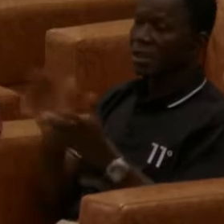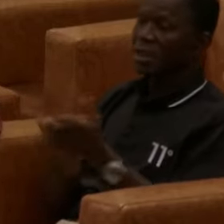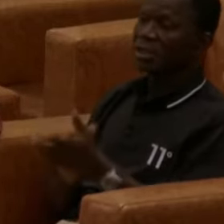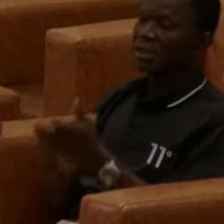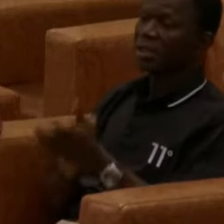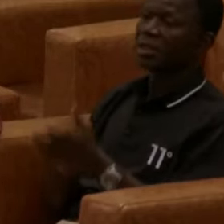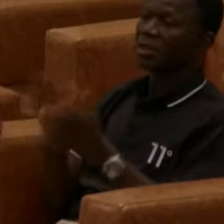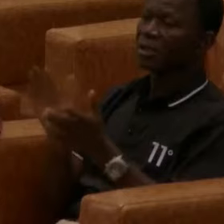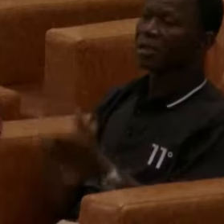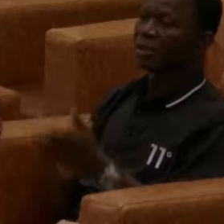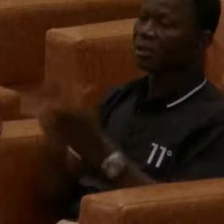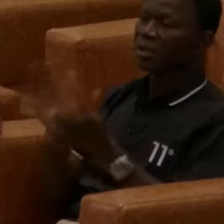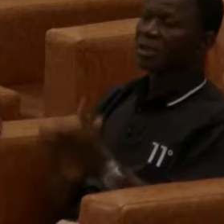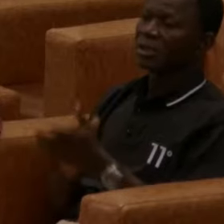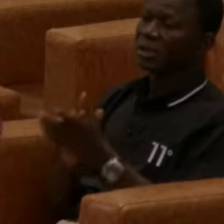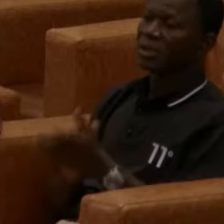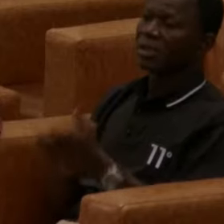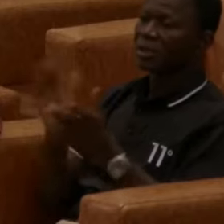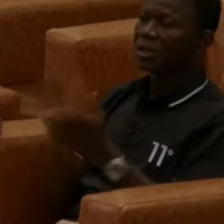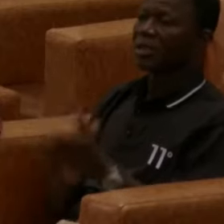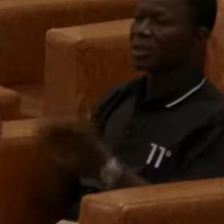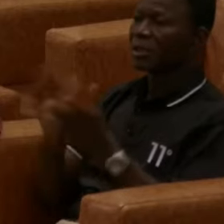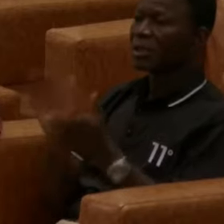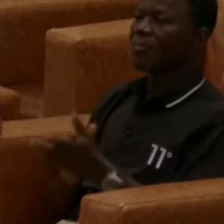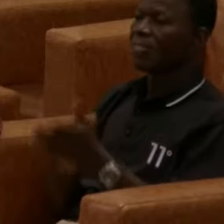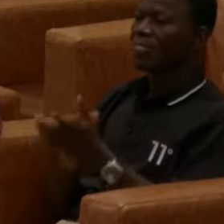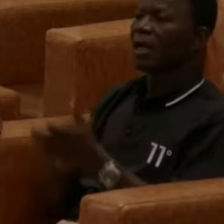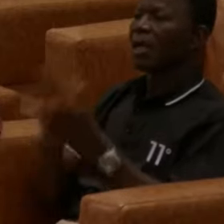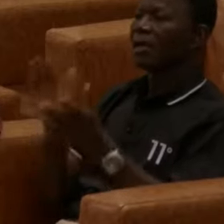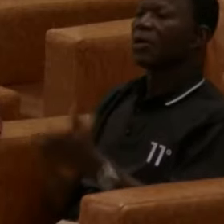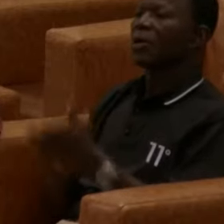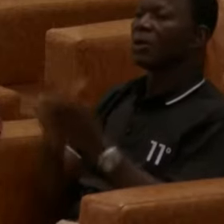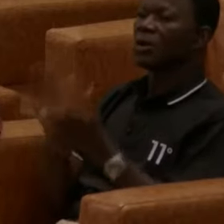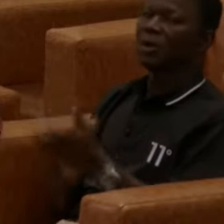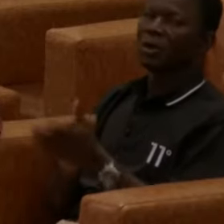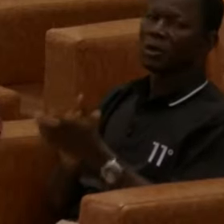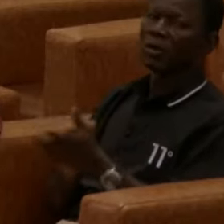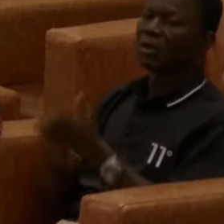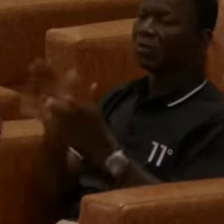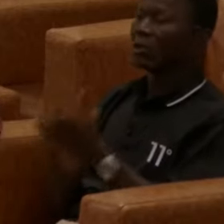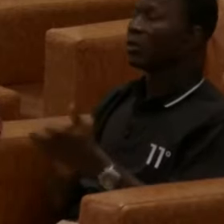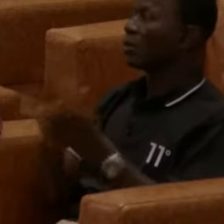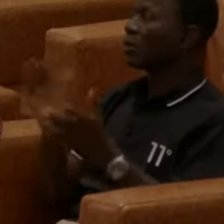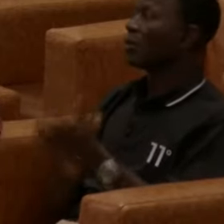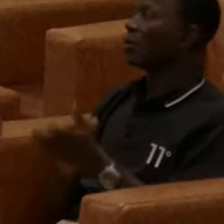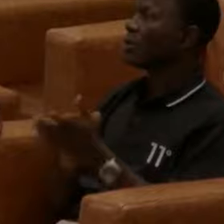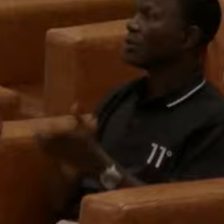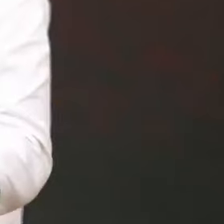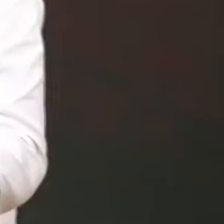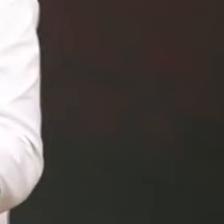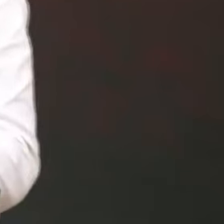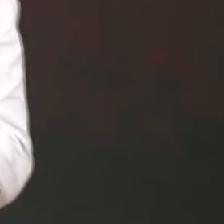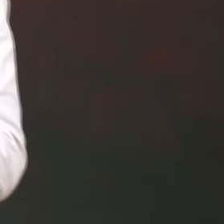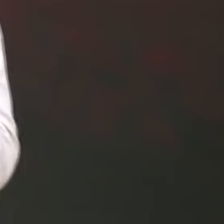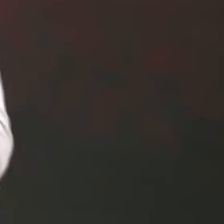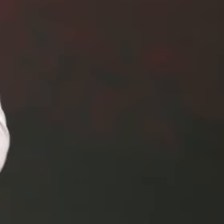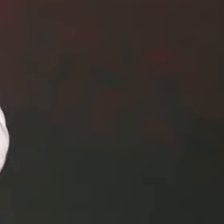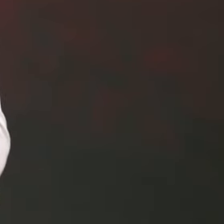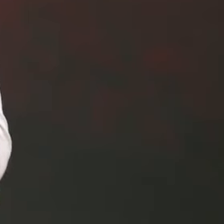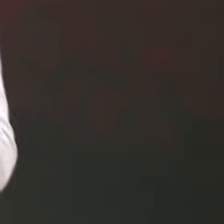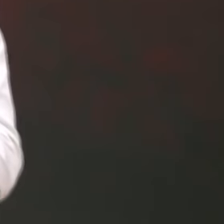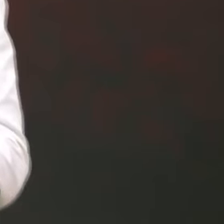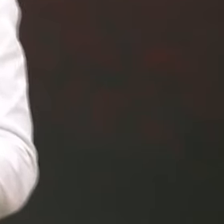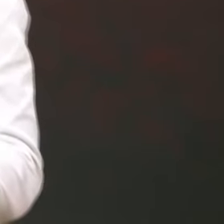Oh, he is King of kings, King of kings, and Lord of lords. Let us lift